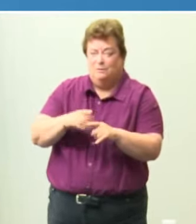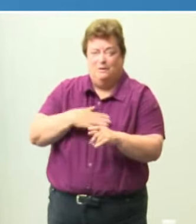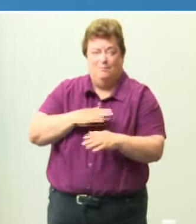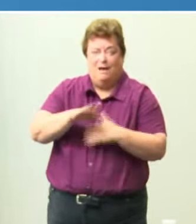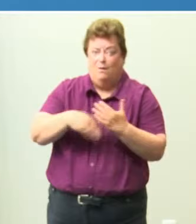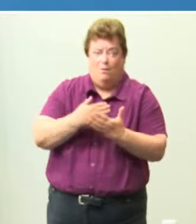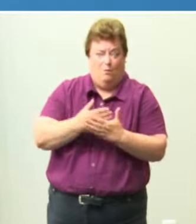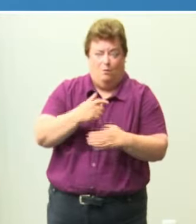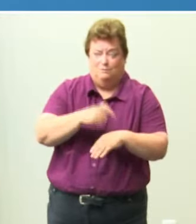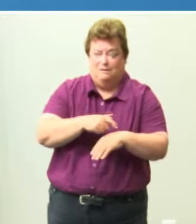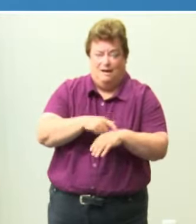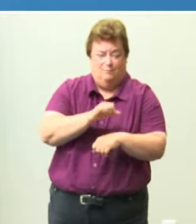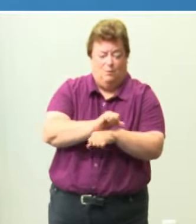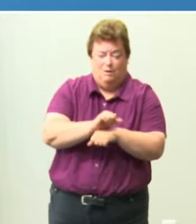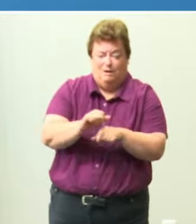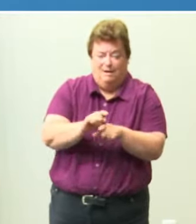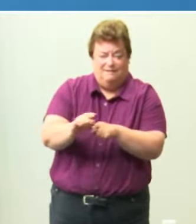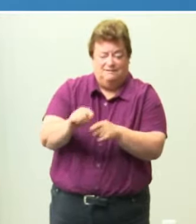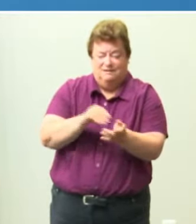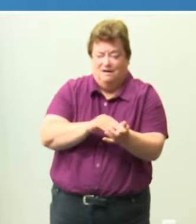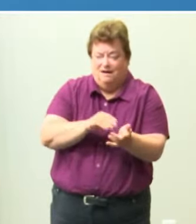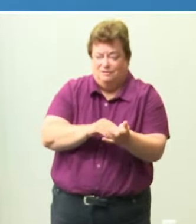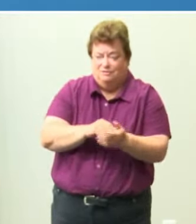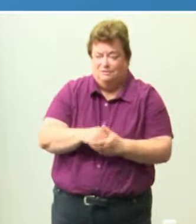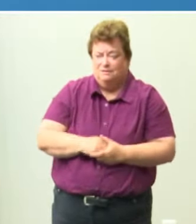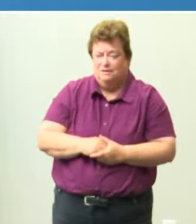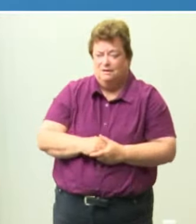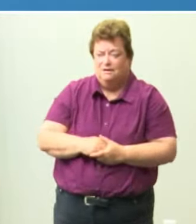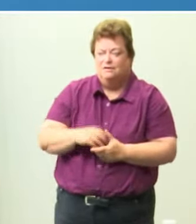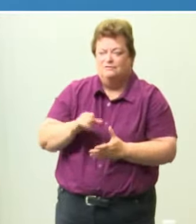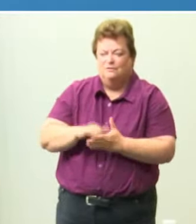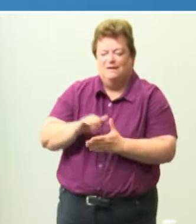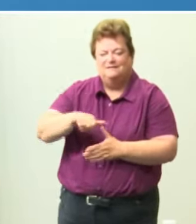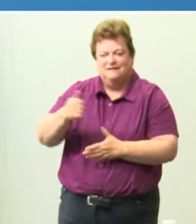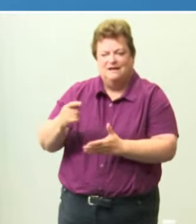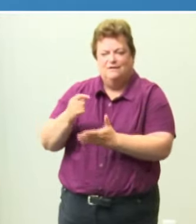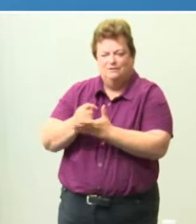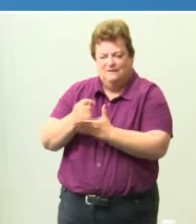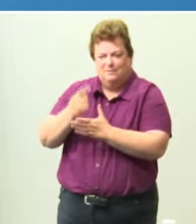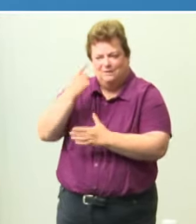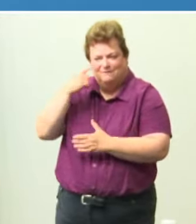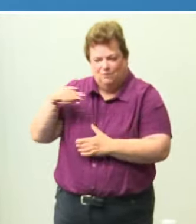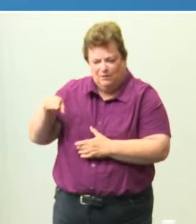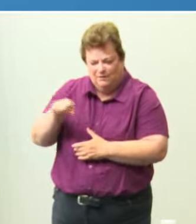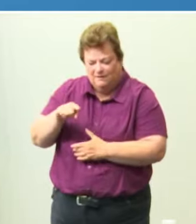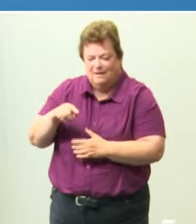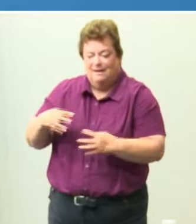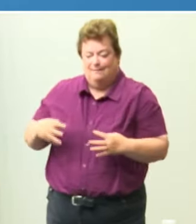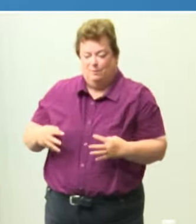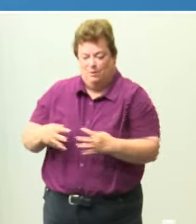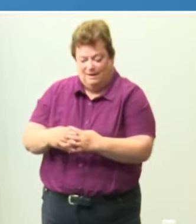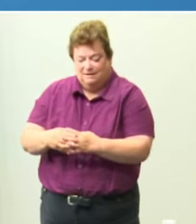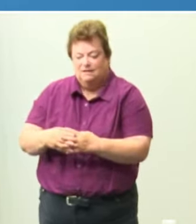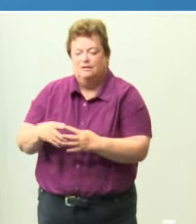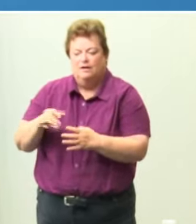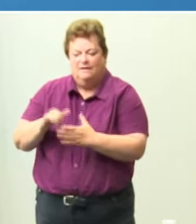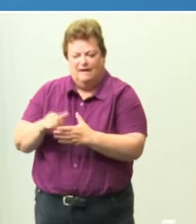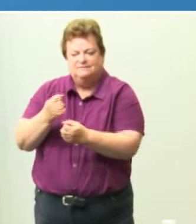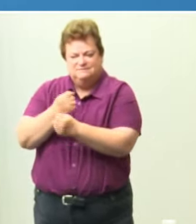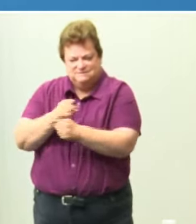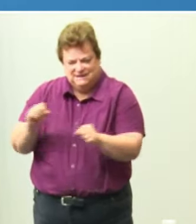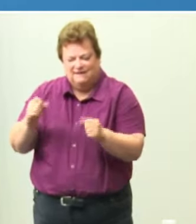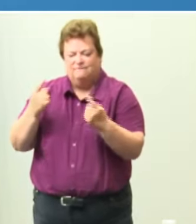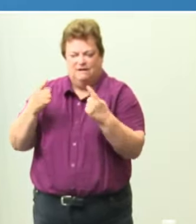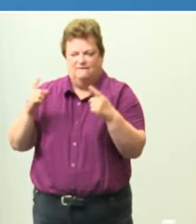care career, all with COVID-19, all unvaccinated. So this is another therapy for them, safe and effective for pregnancy to